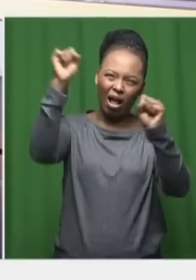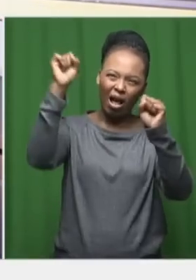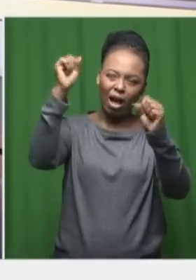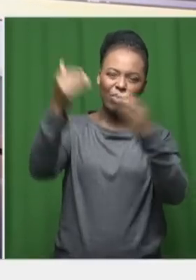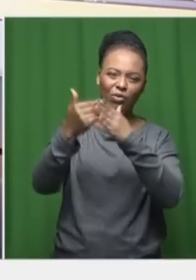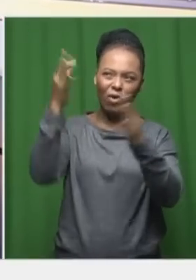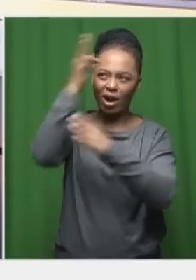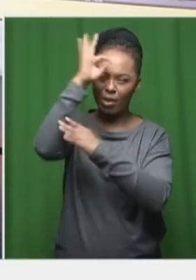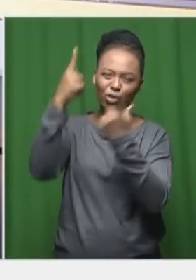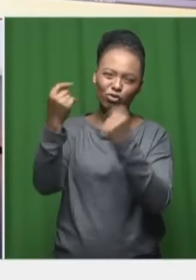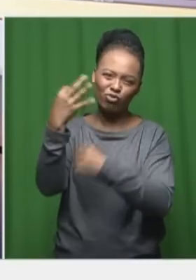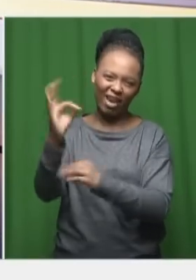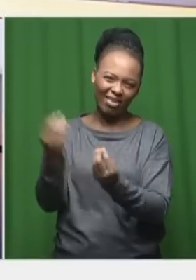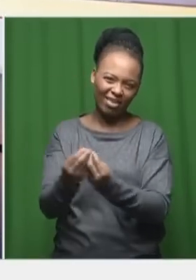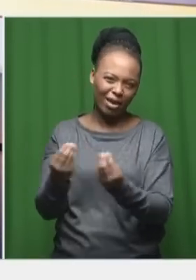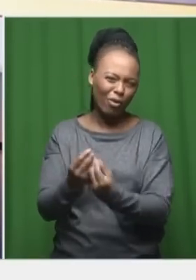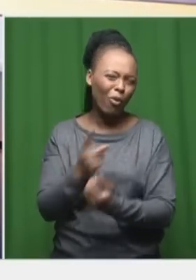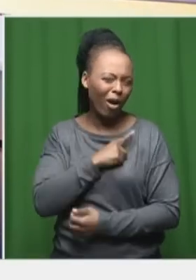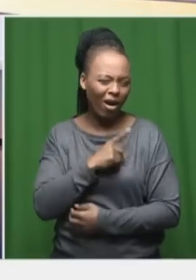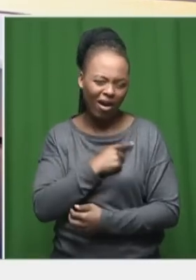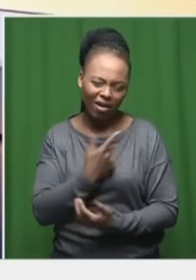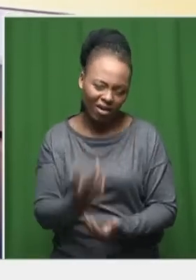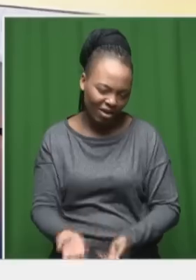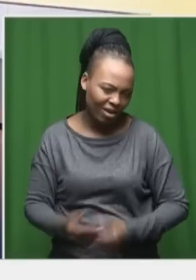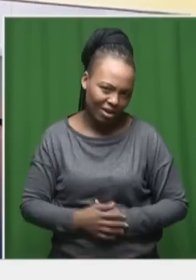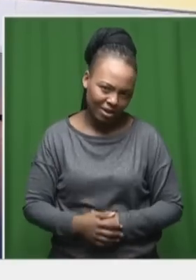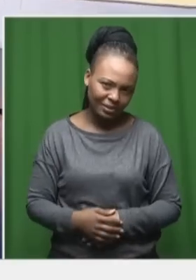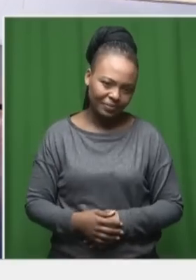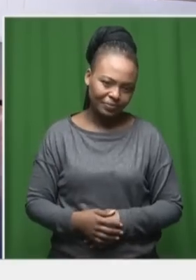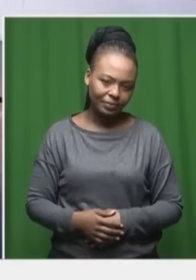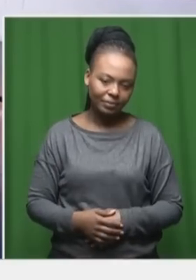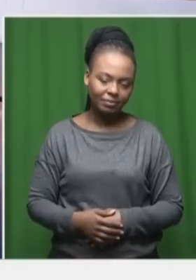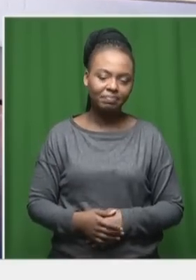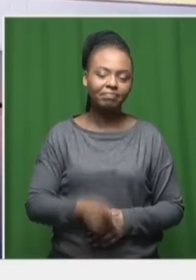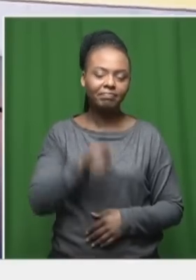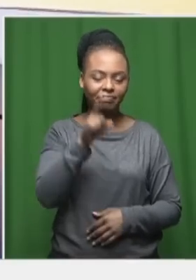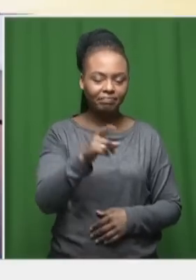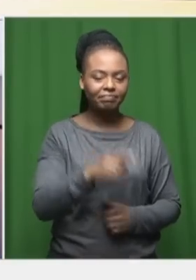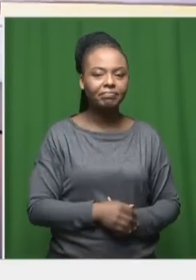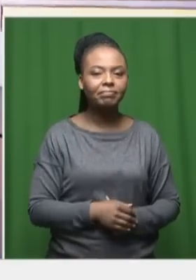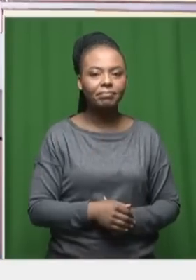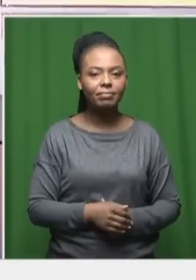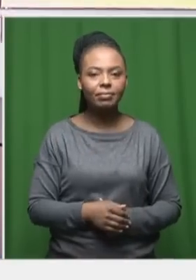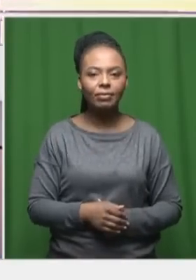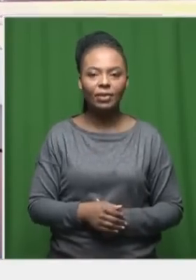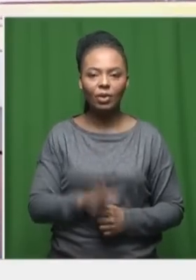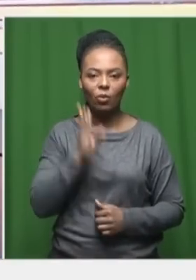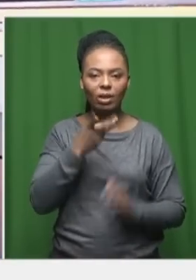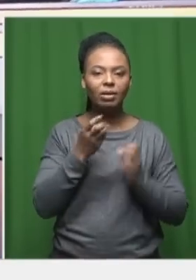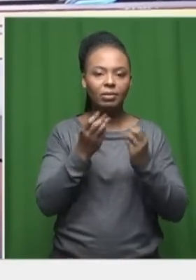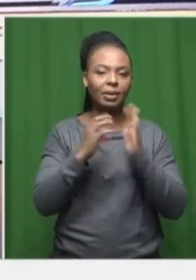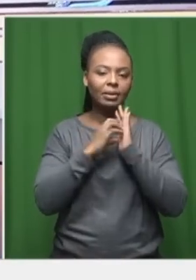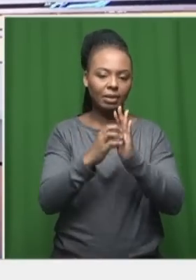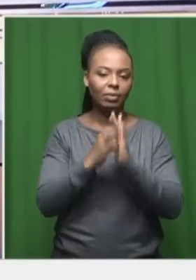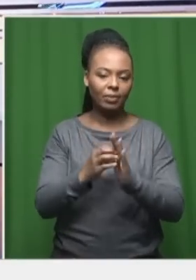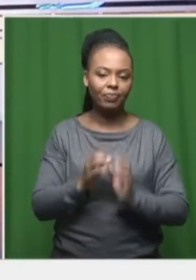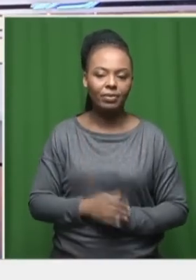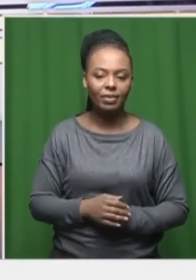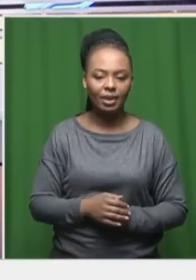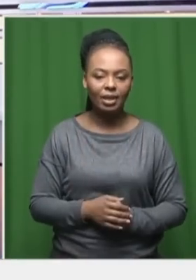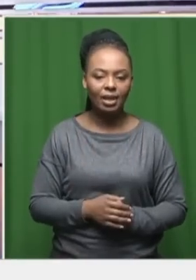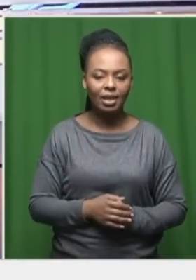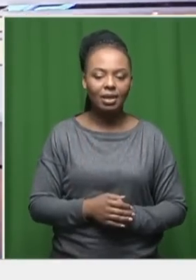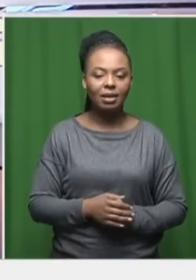right thing? I'm going to put it in using, let's say, Christmas metaphors. We've allowed the chickens to decide